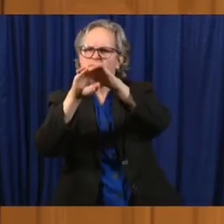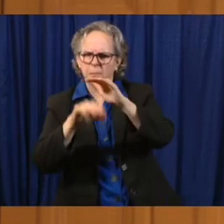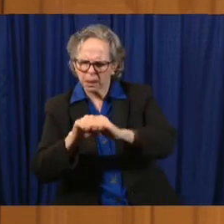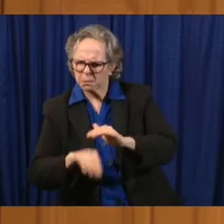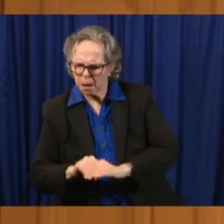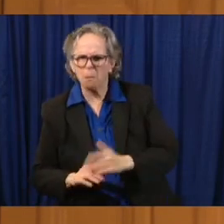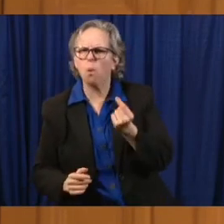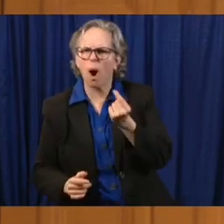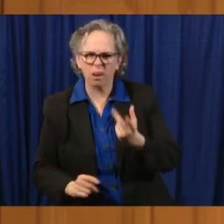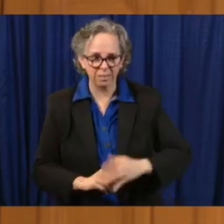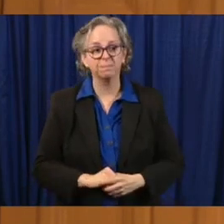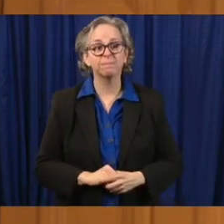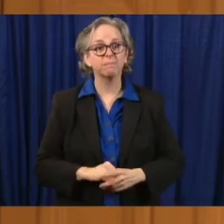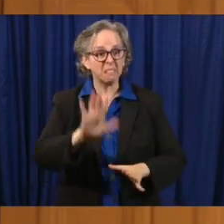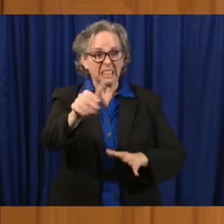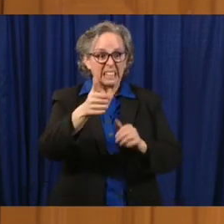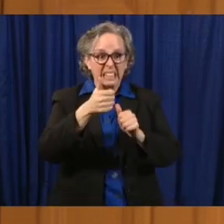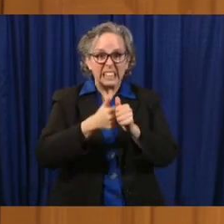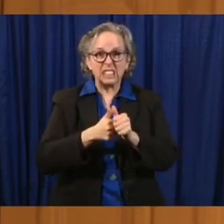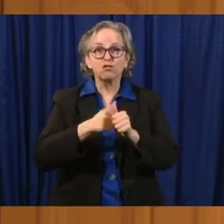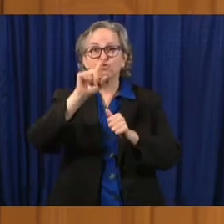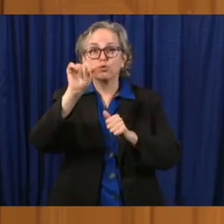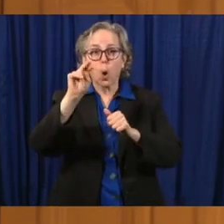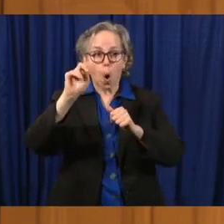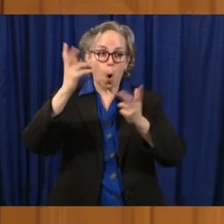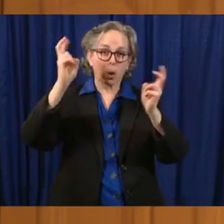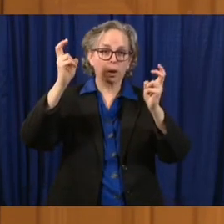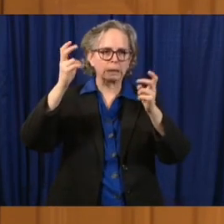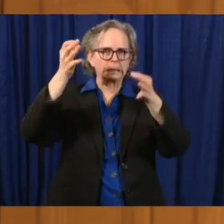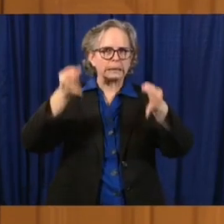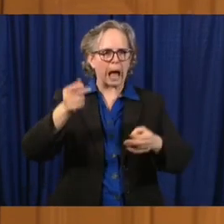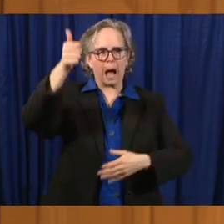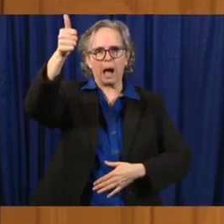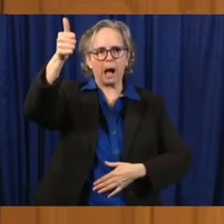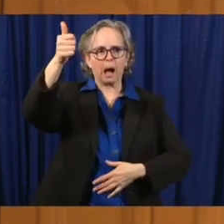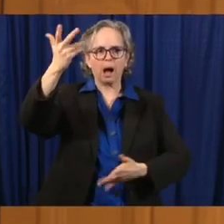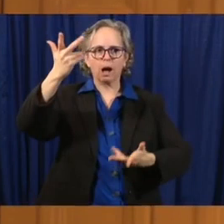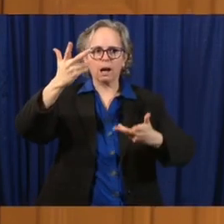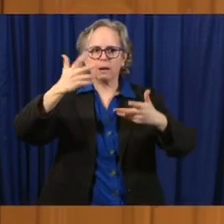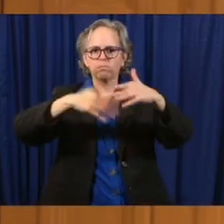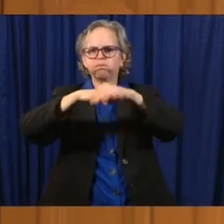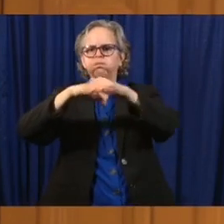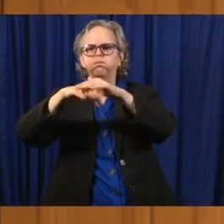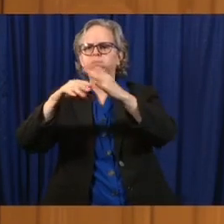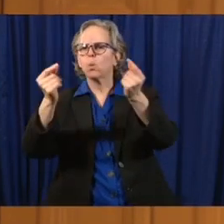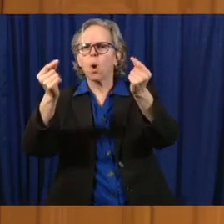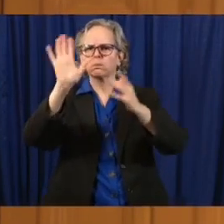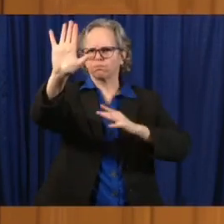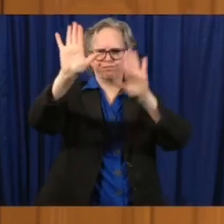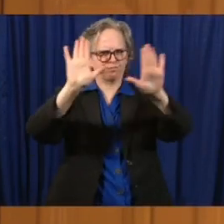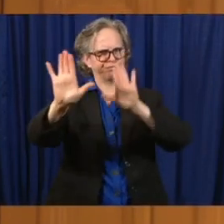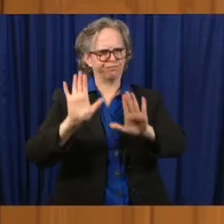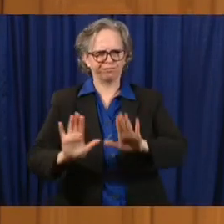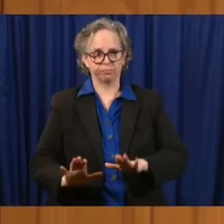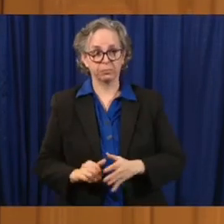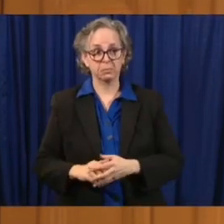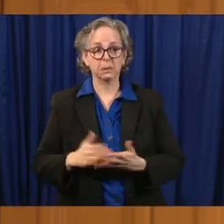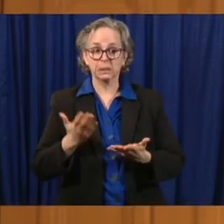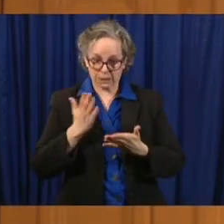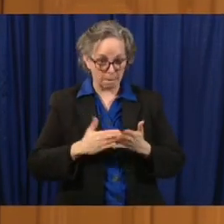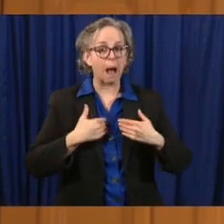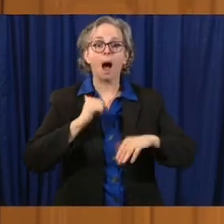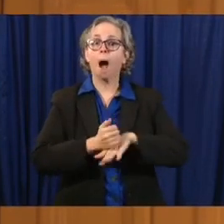cities, they've been looking at their unique capacity as related to like a whole third of the state because we're working